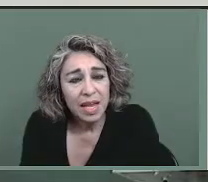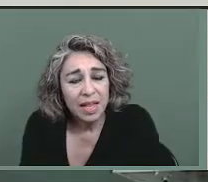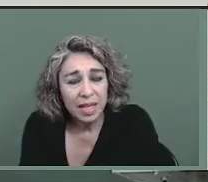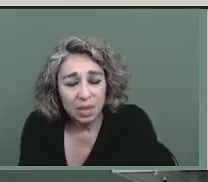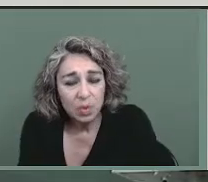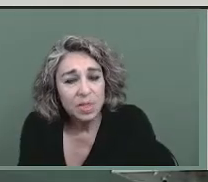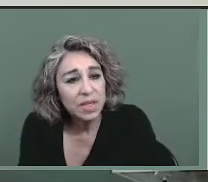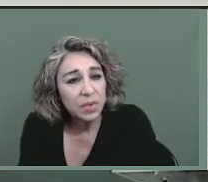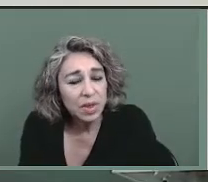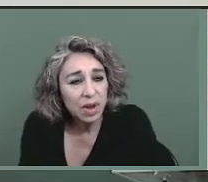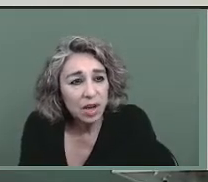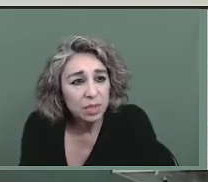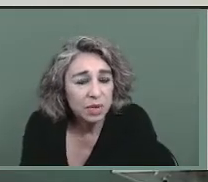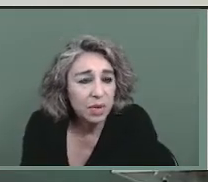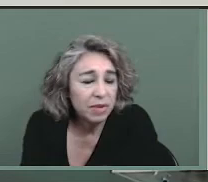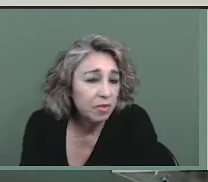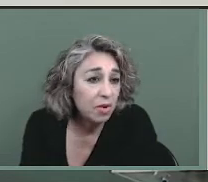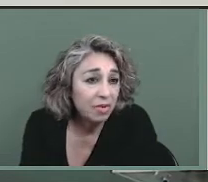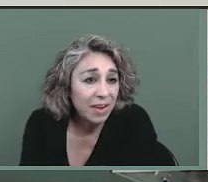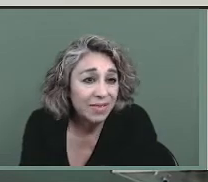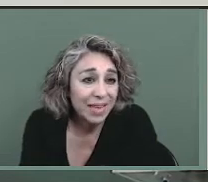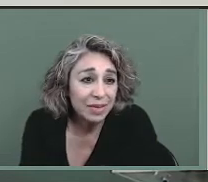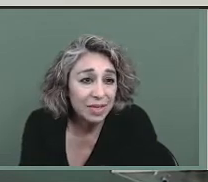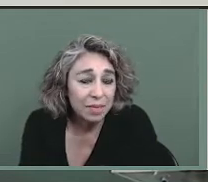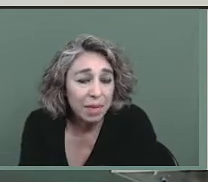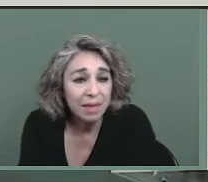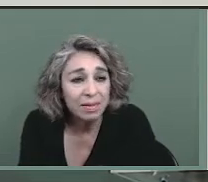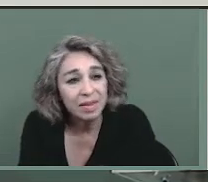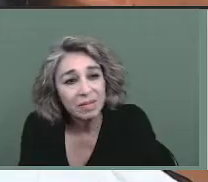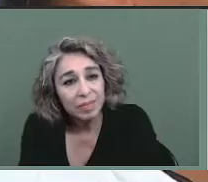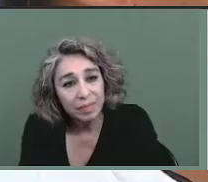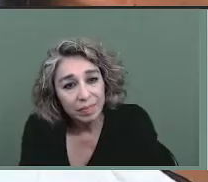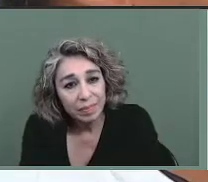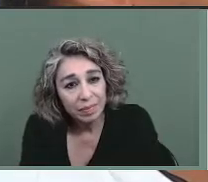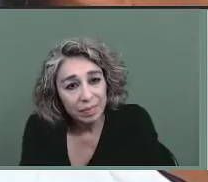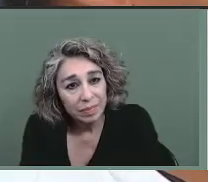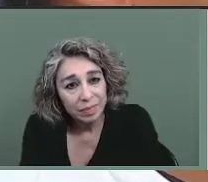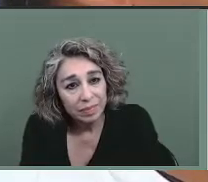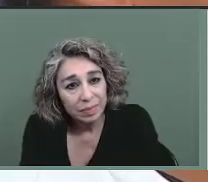that, yeah, like the ones that run the hospital run $4,000 or $5,000 a month.